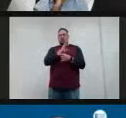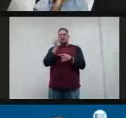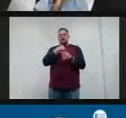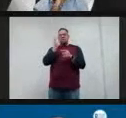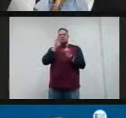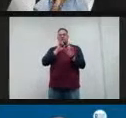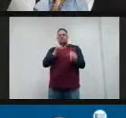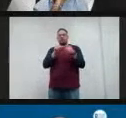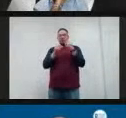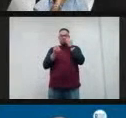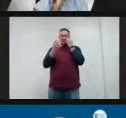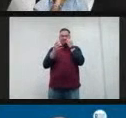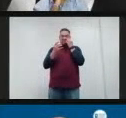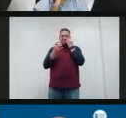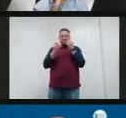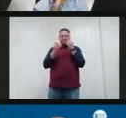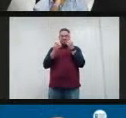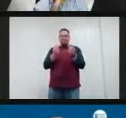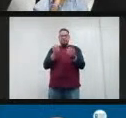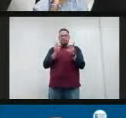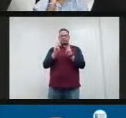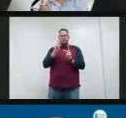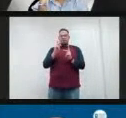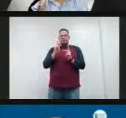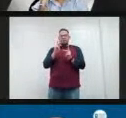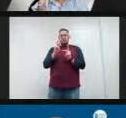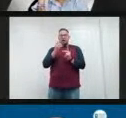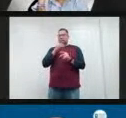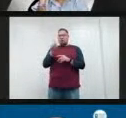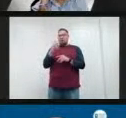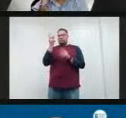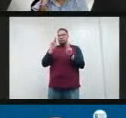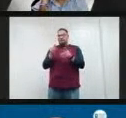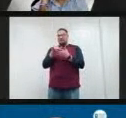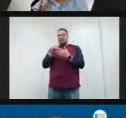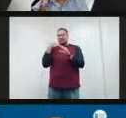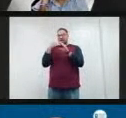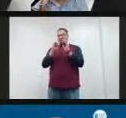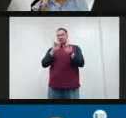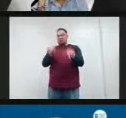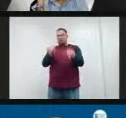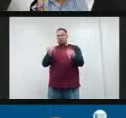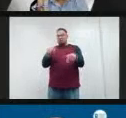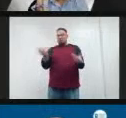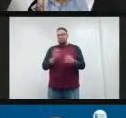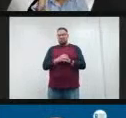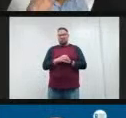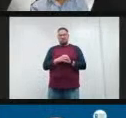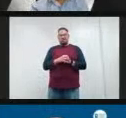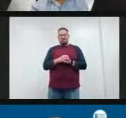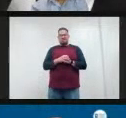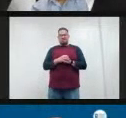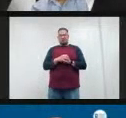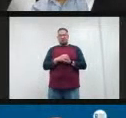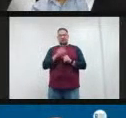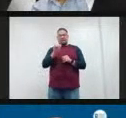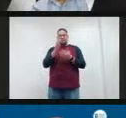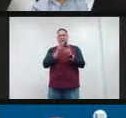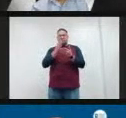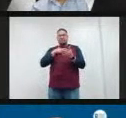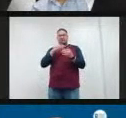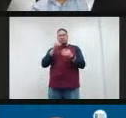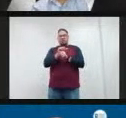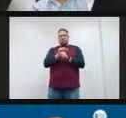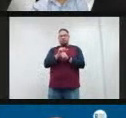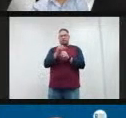them. And for many of those people, I'm the only one they've heard from. So I feel that's part of my job. They elected me to be there, to